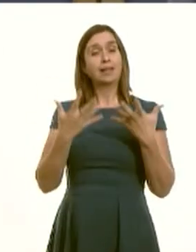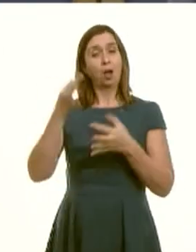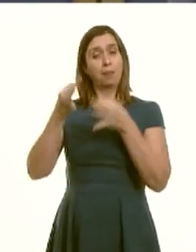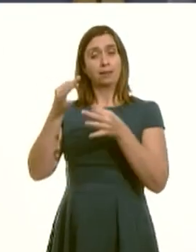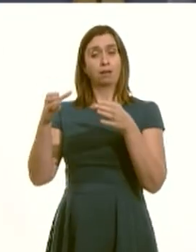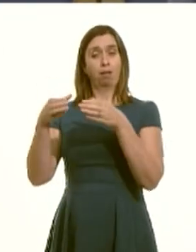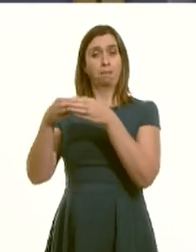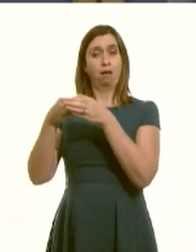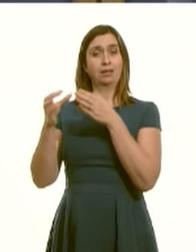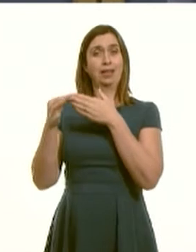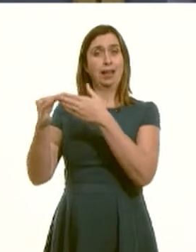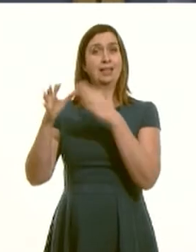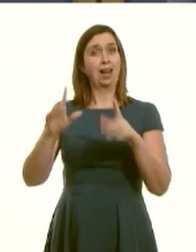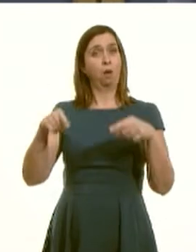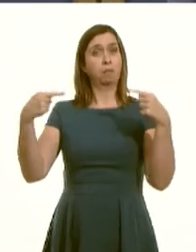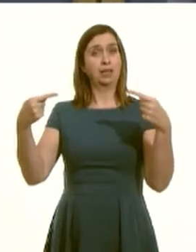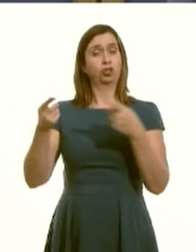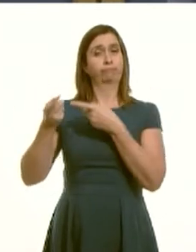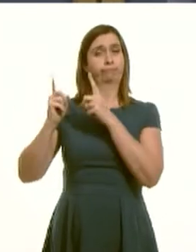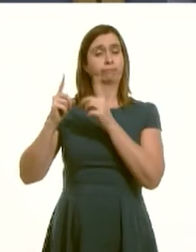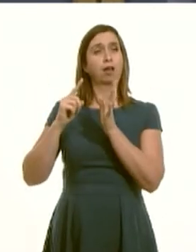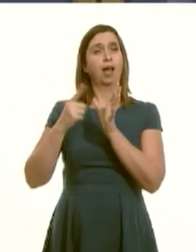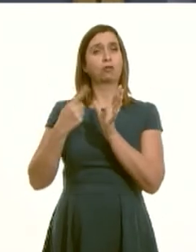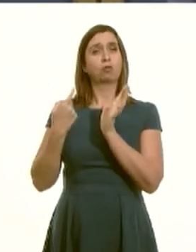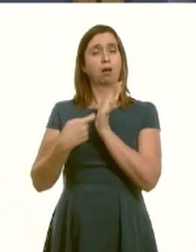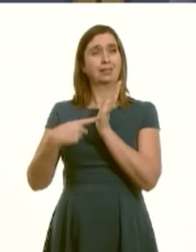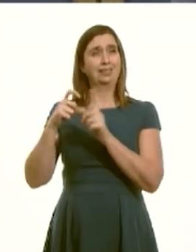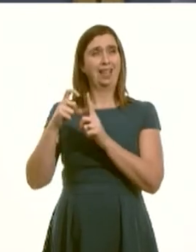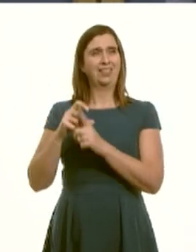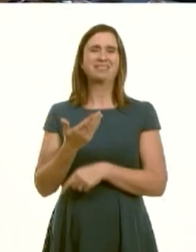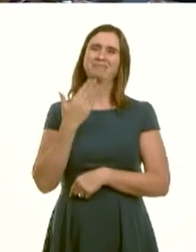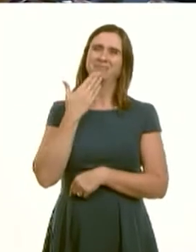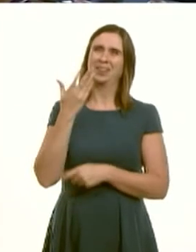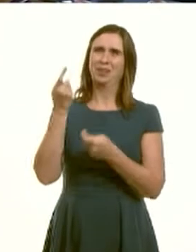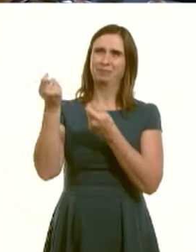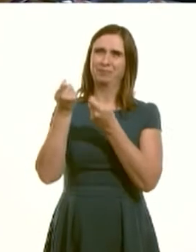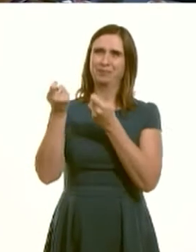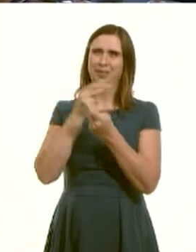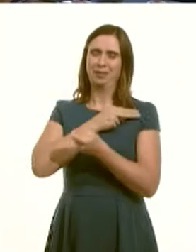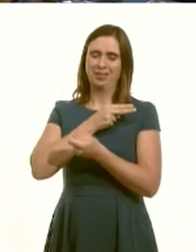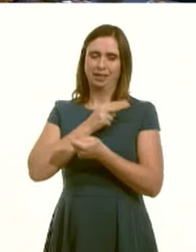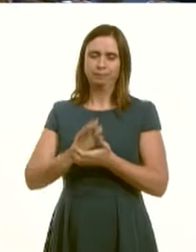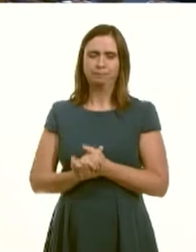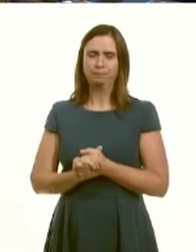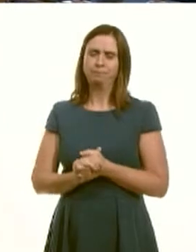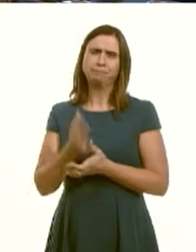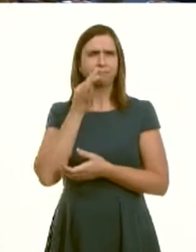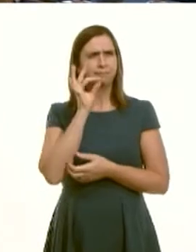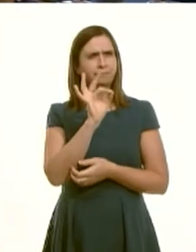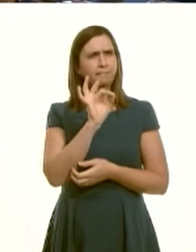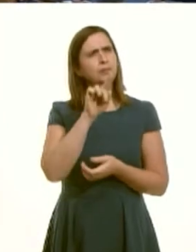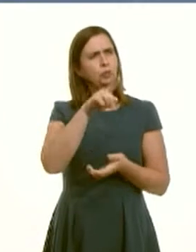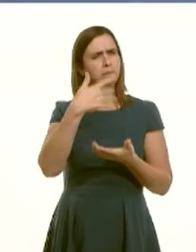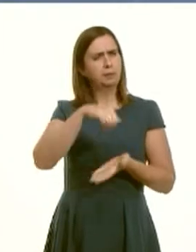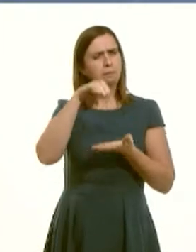first this afternoon, Leader of the Opposition, Andrew Artie Davis. Thank you, Presiding Officer. First Minister, your budget that was